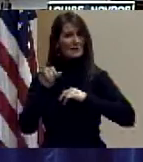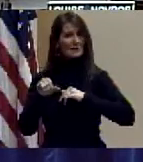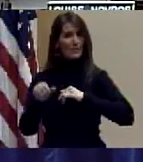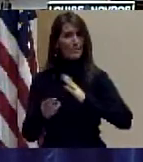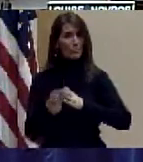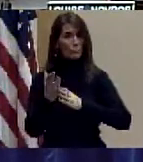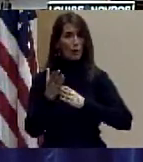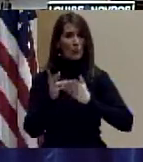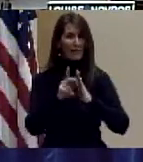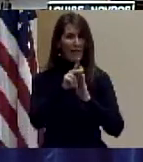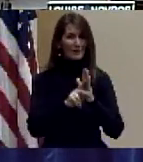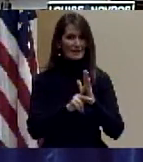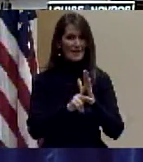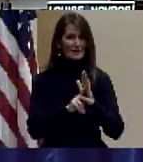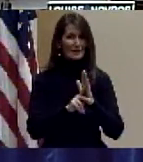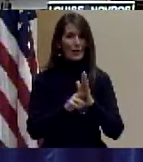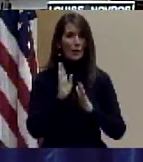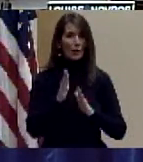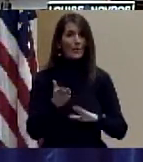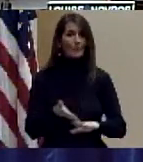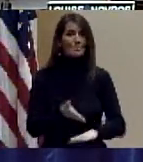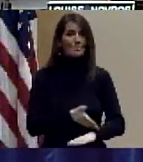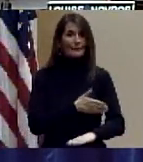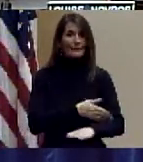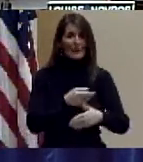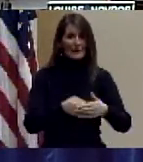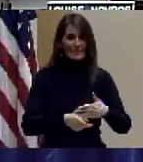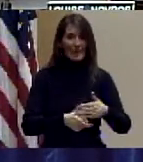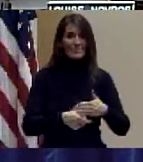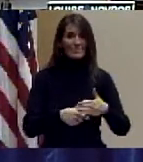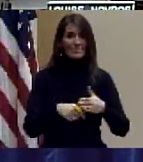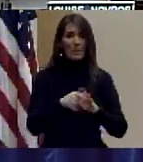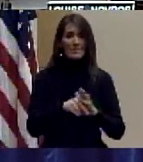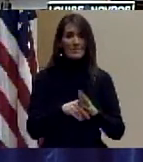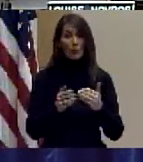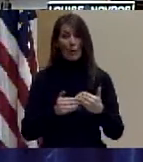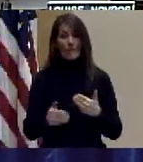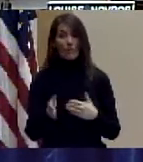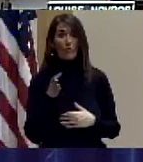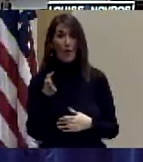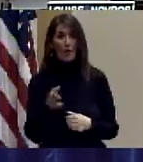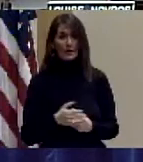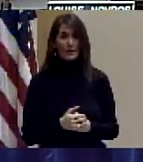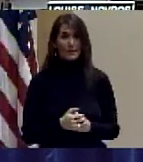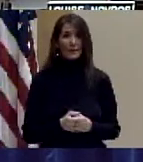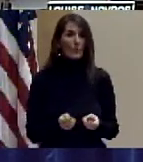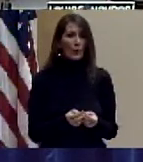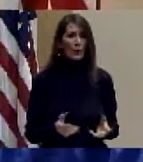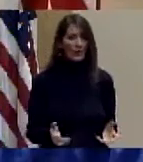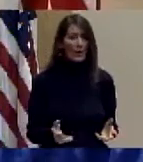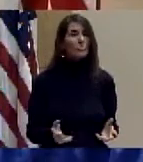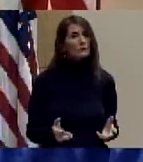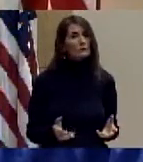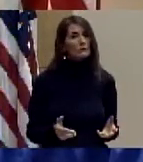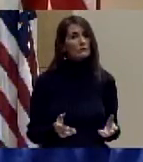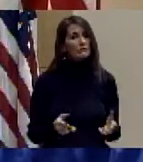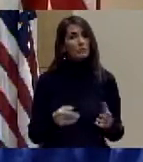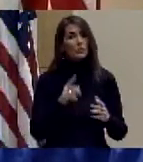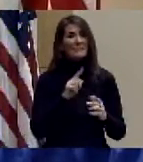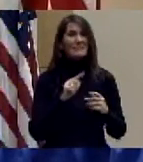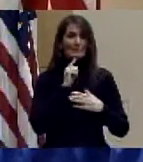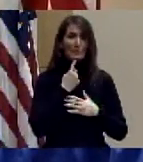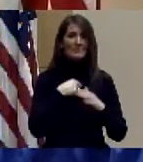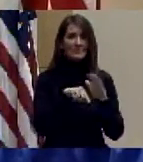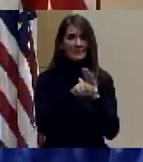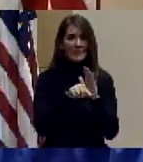growth policies will enhance our property tax-based growth in Brighton growing forward without significant negative impacts